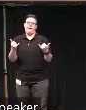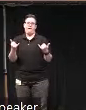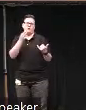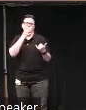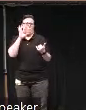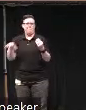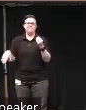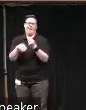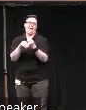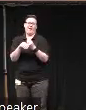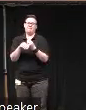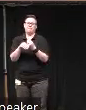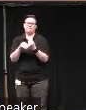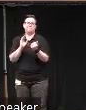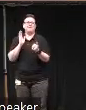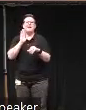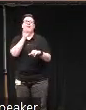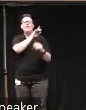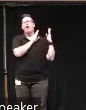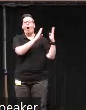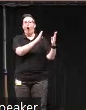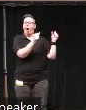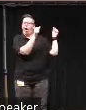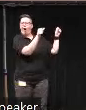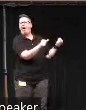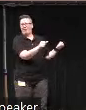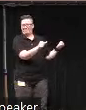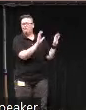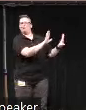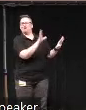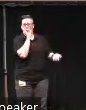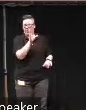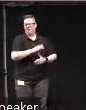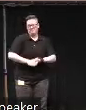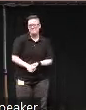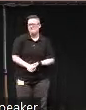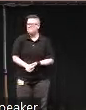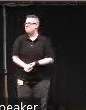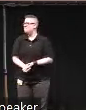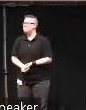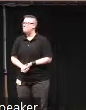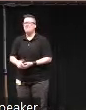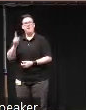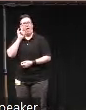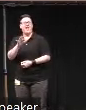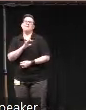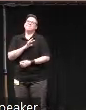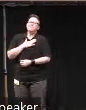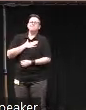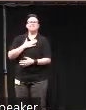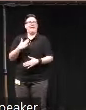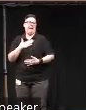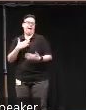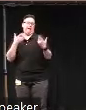added to our hallway decoration. And that was also a very joyous